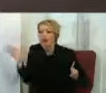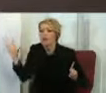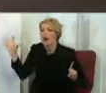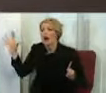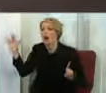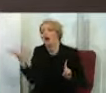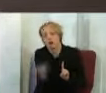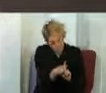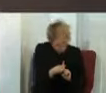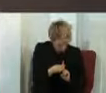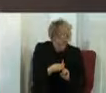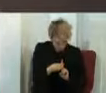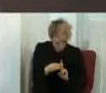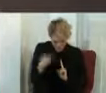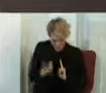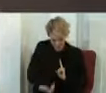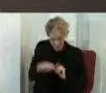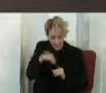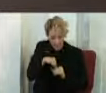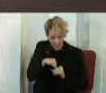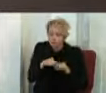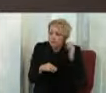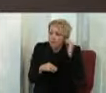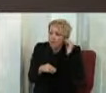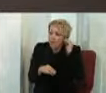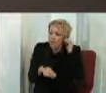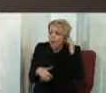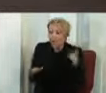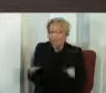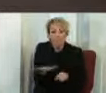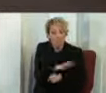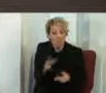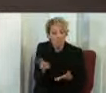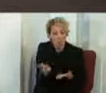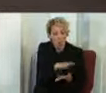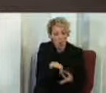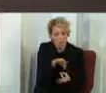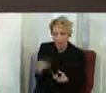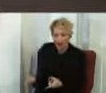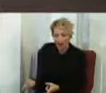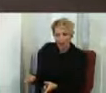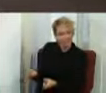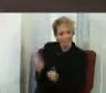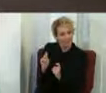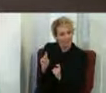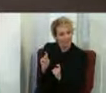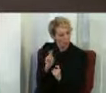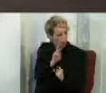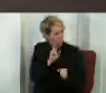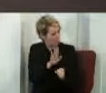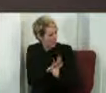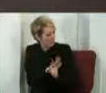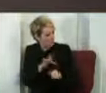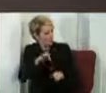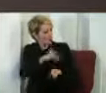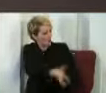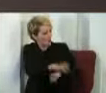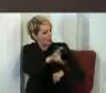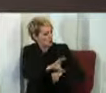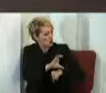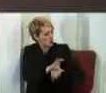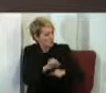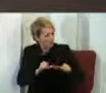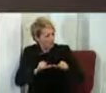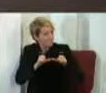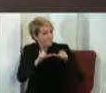you. That the fullness of this Holy Spirit, this gift that was to be promised to us and promised to the early church and